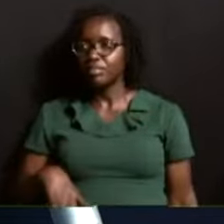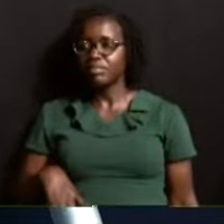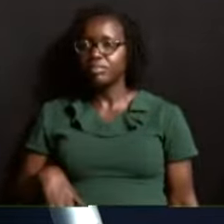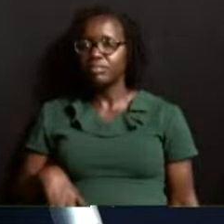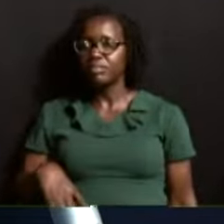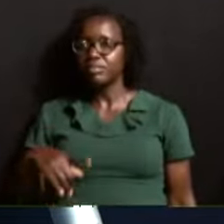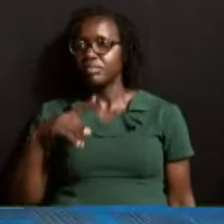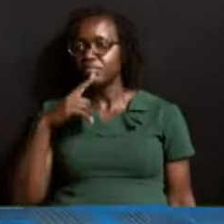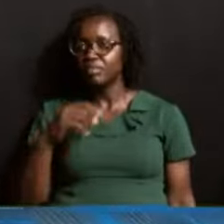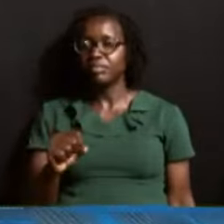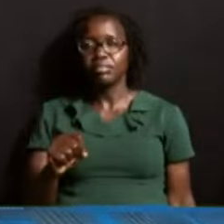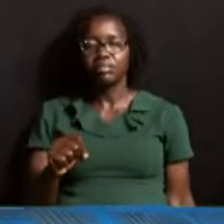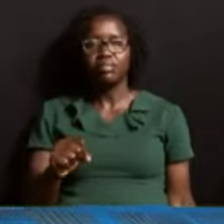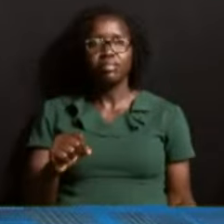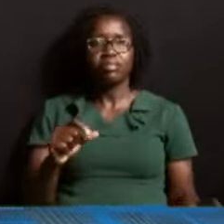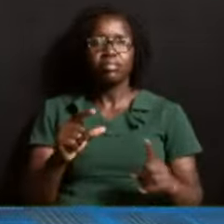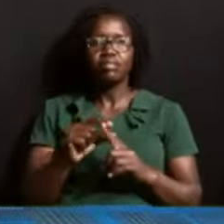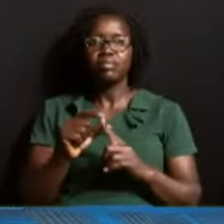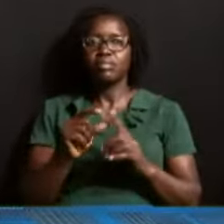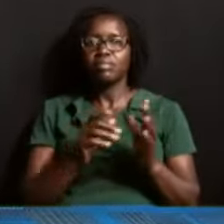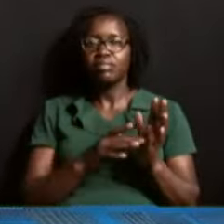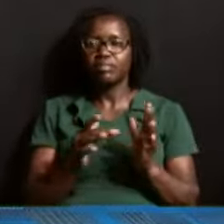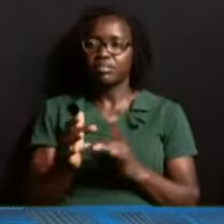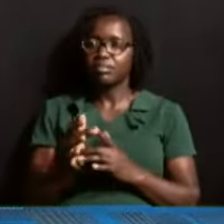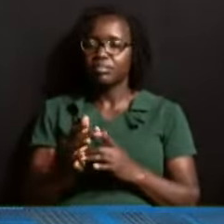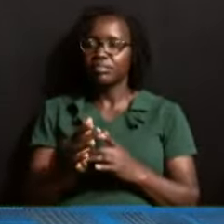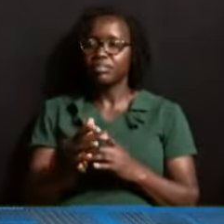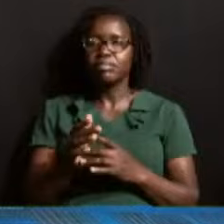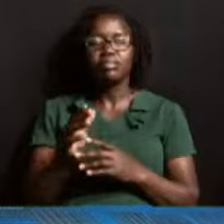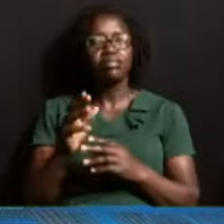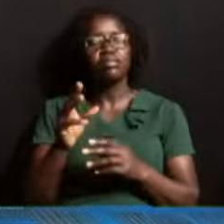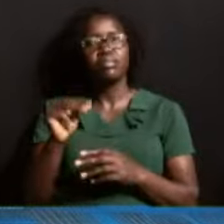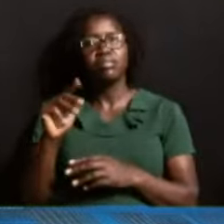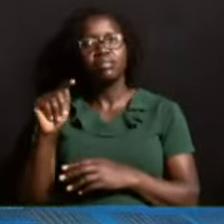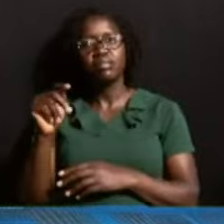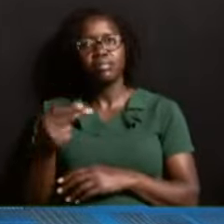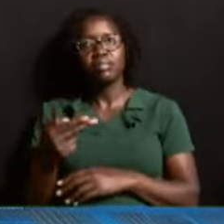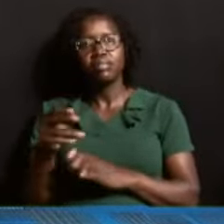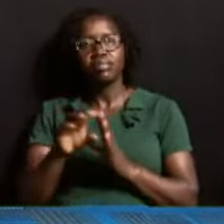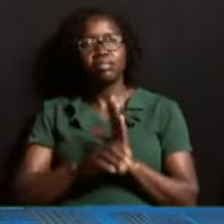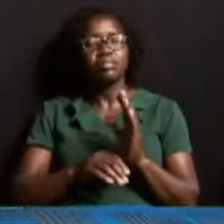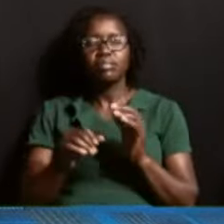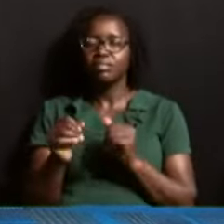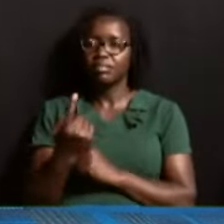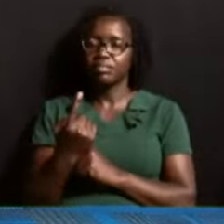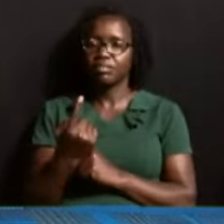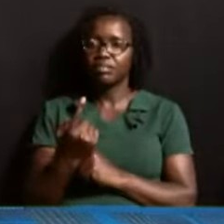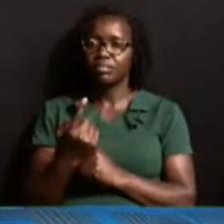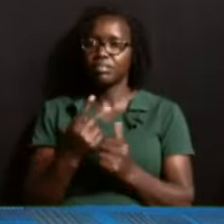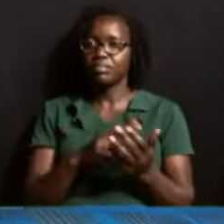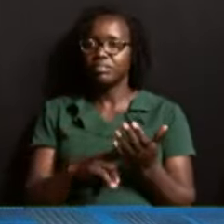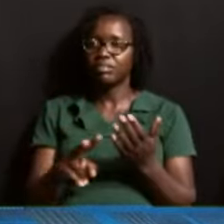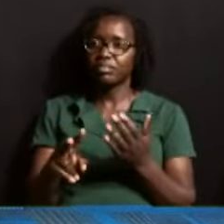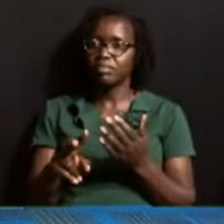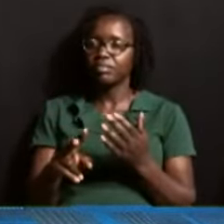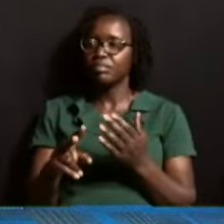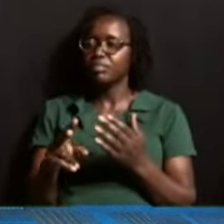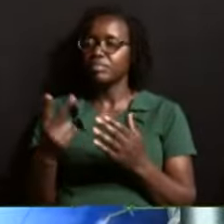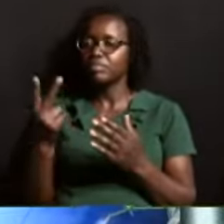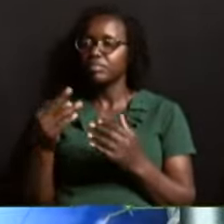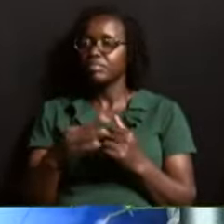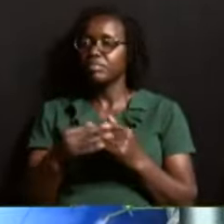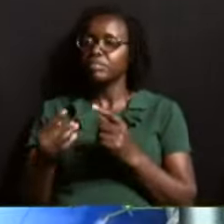So in the words of Jesus in Matthew chapter 11, verse 28,